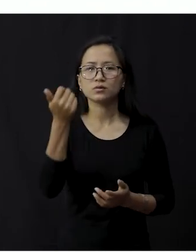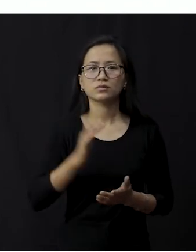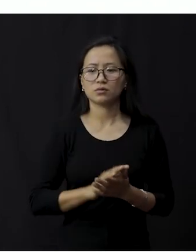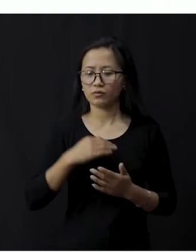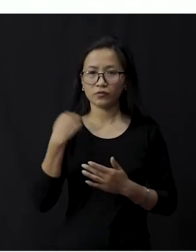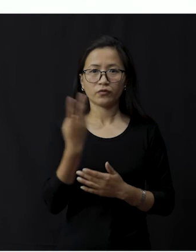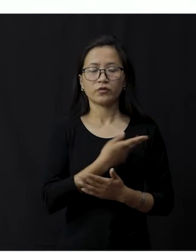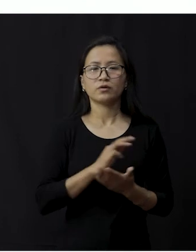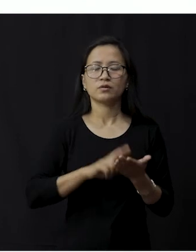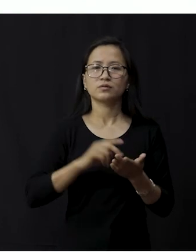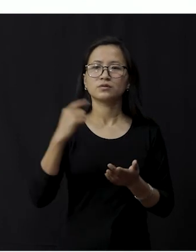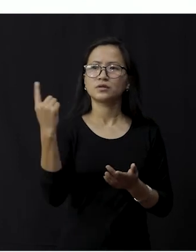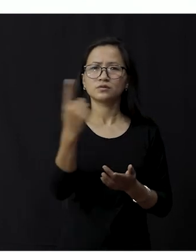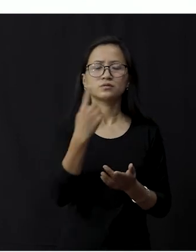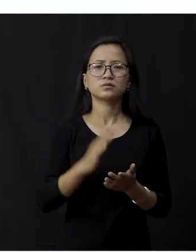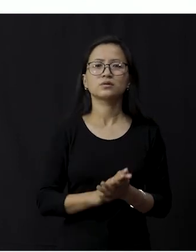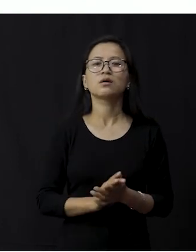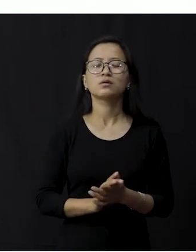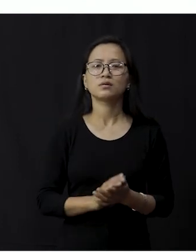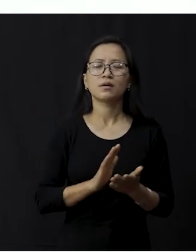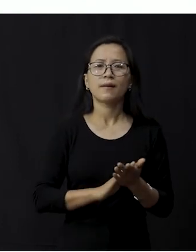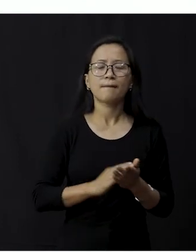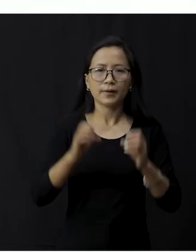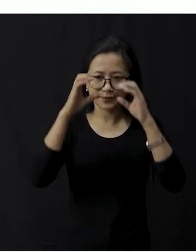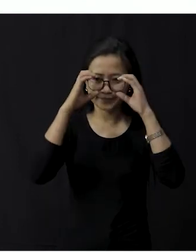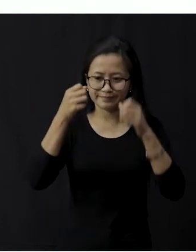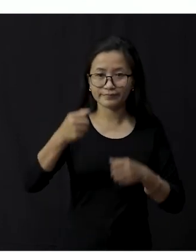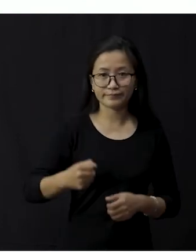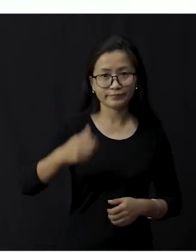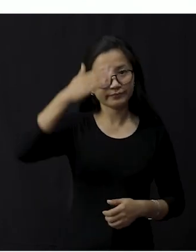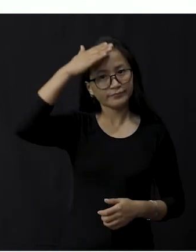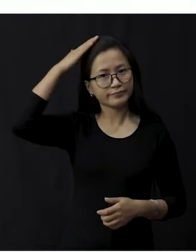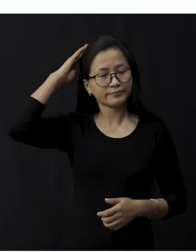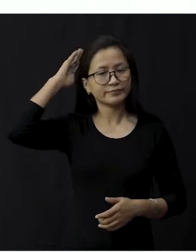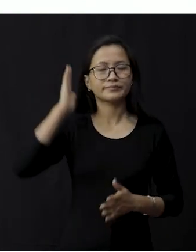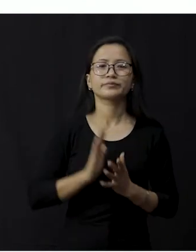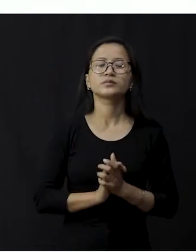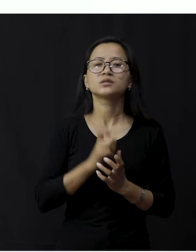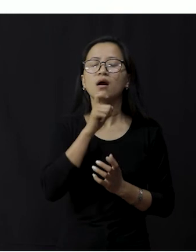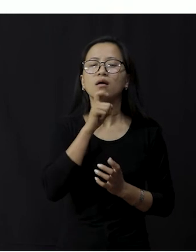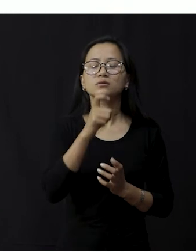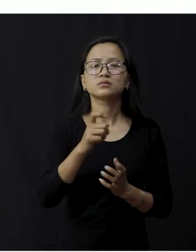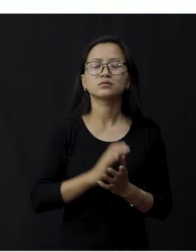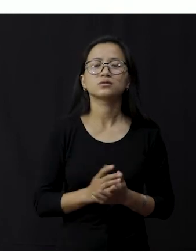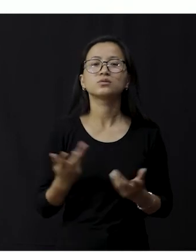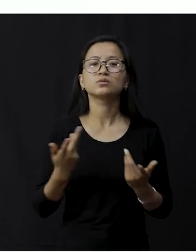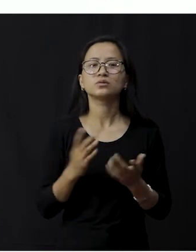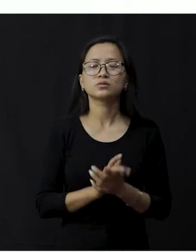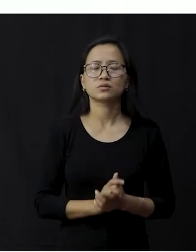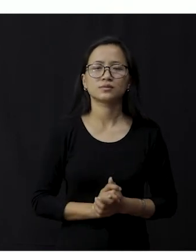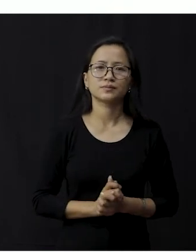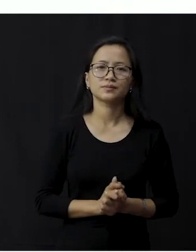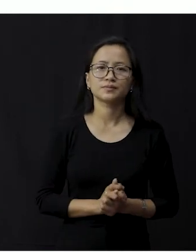our nation? Then you tell them Mahatma Gandhi. When your teachers are asking you, who is the father